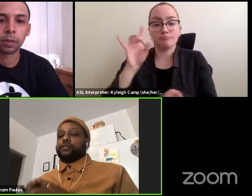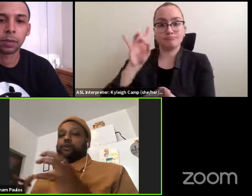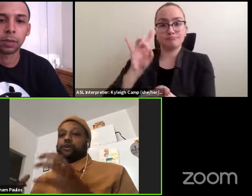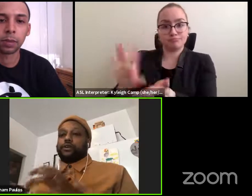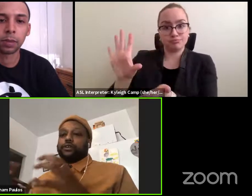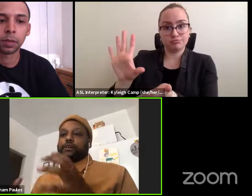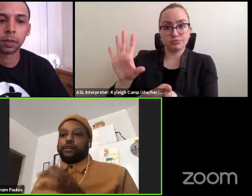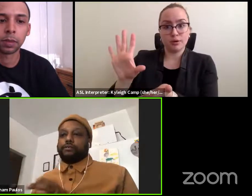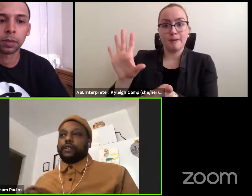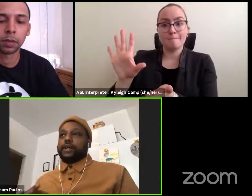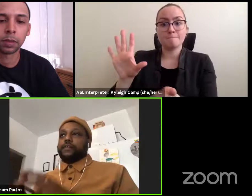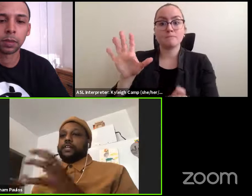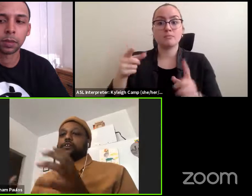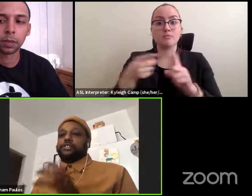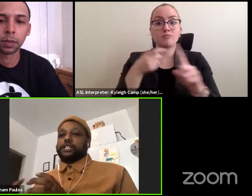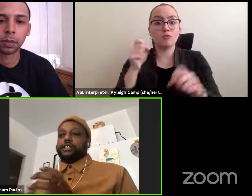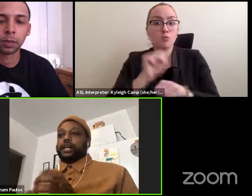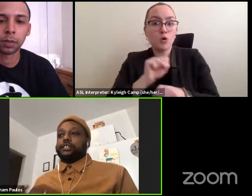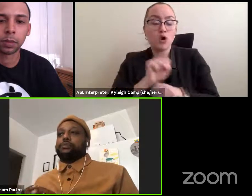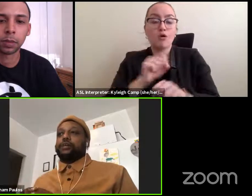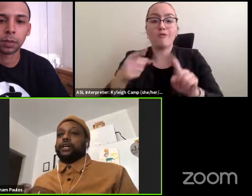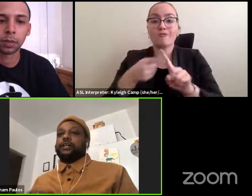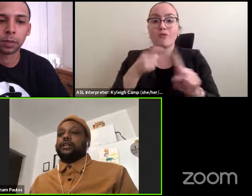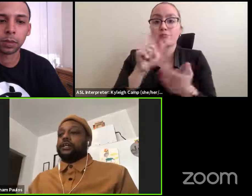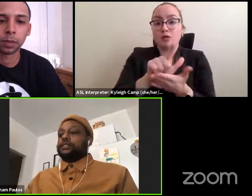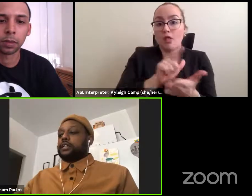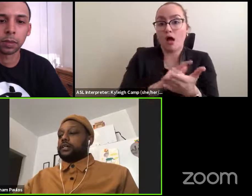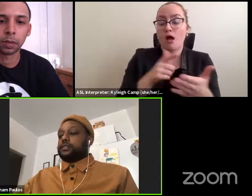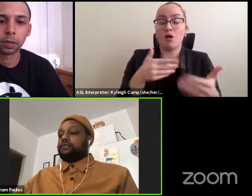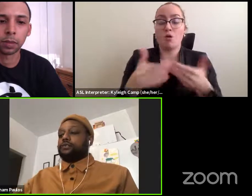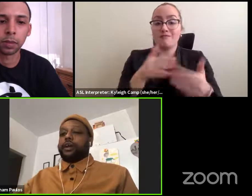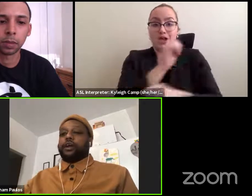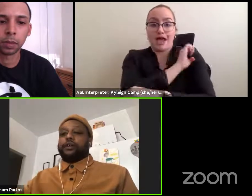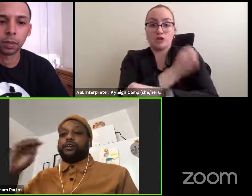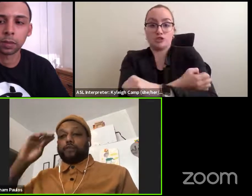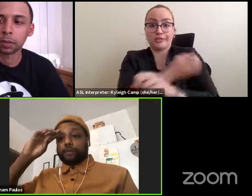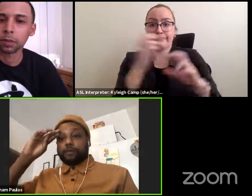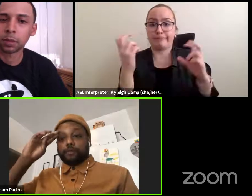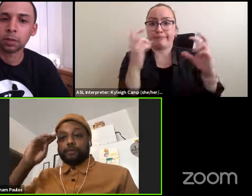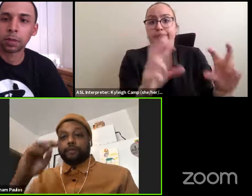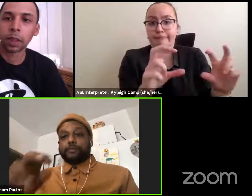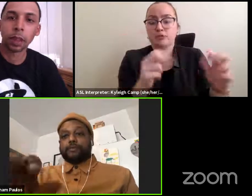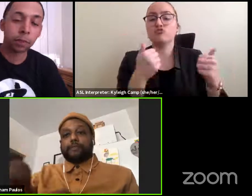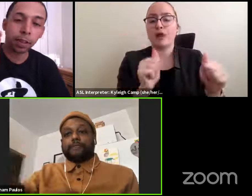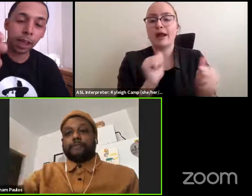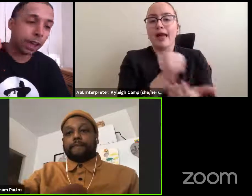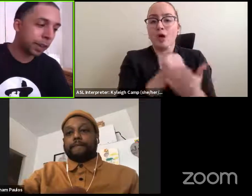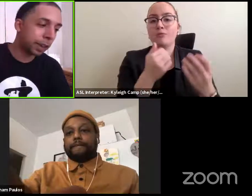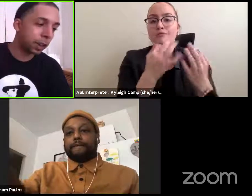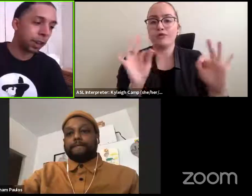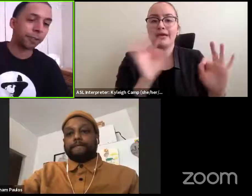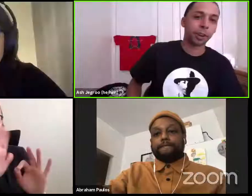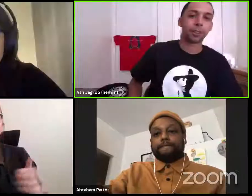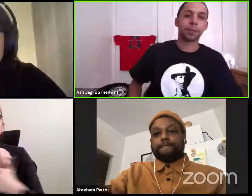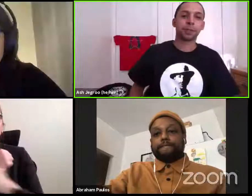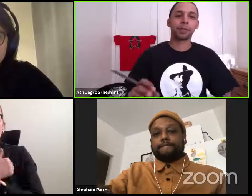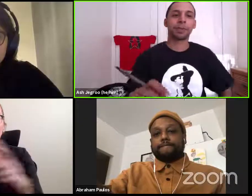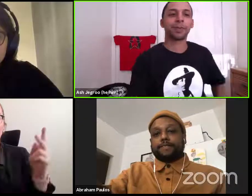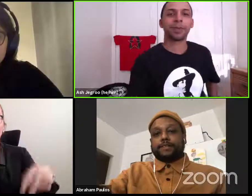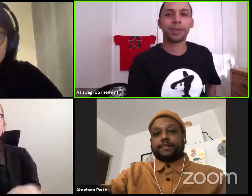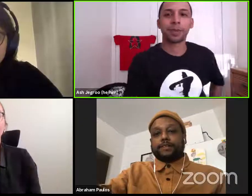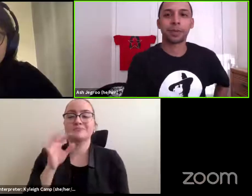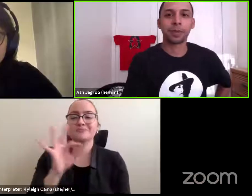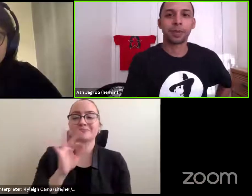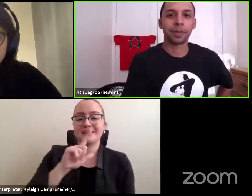the work, the love and the energy that gets put in to freeing a loved one. Tanaya, end it off for us.